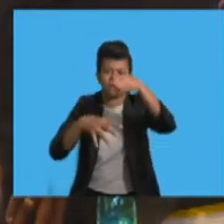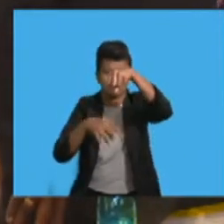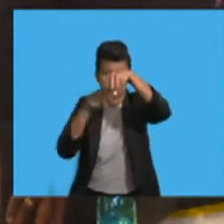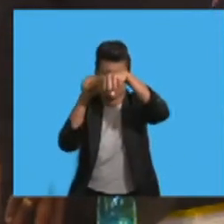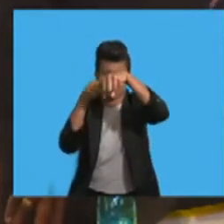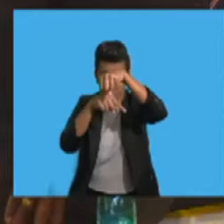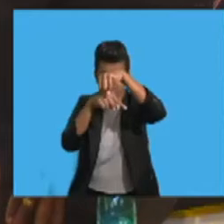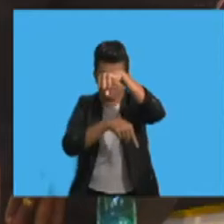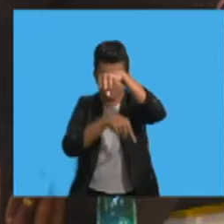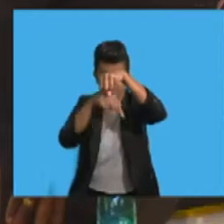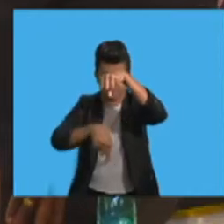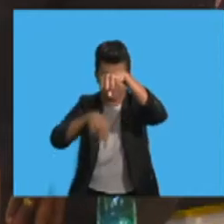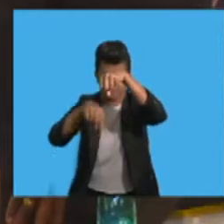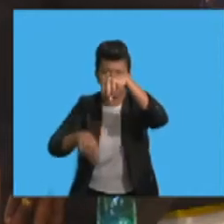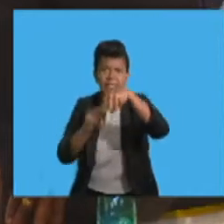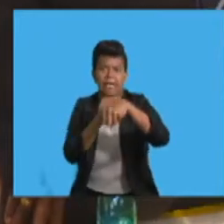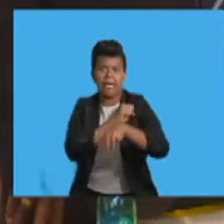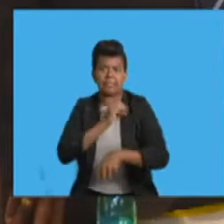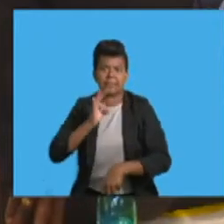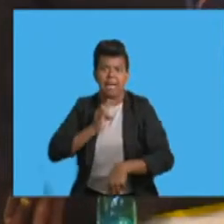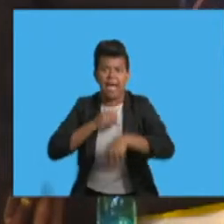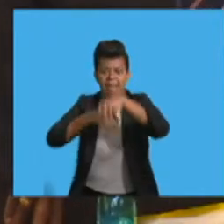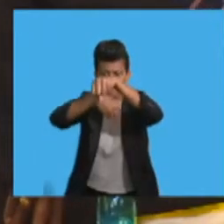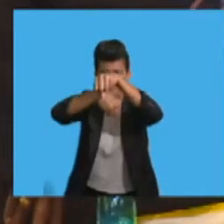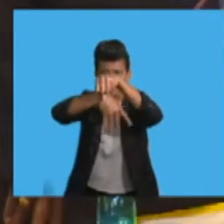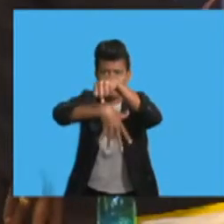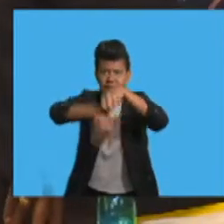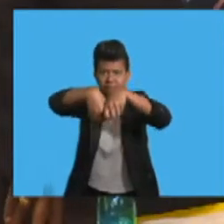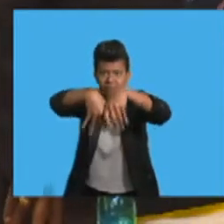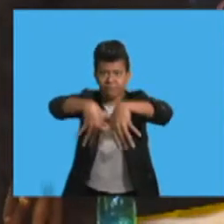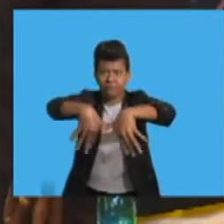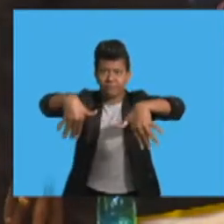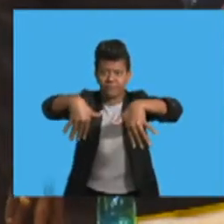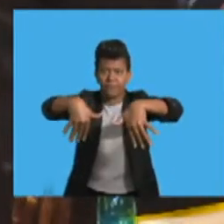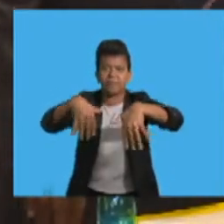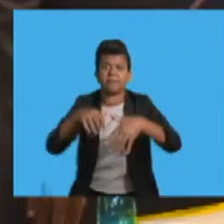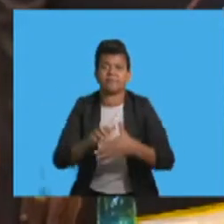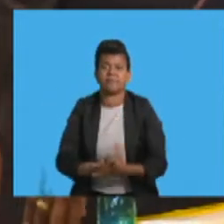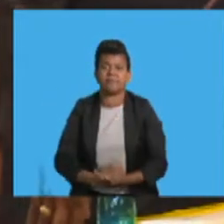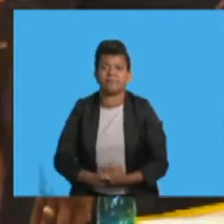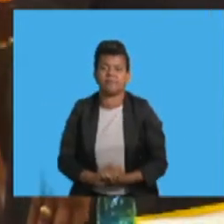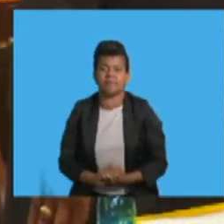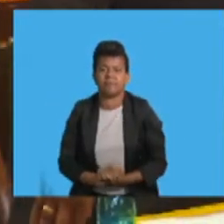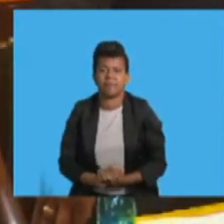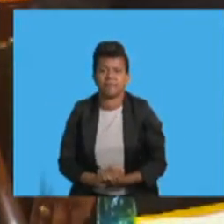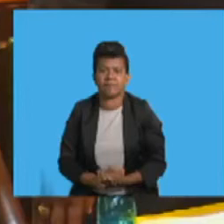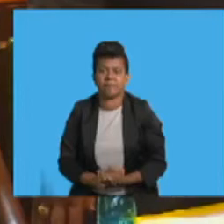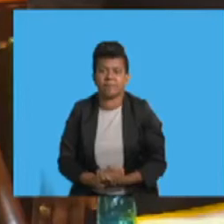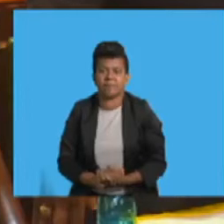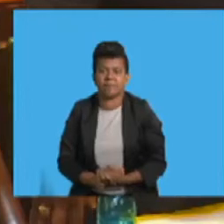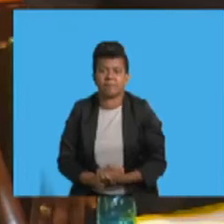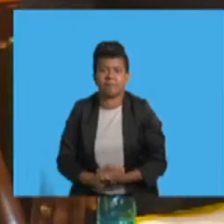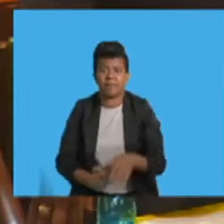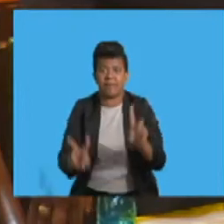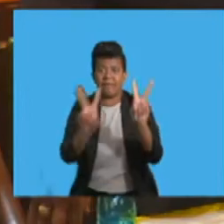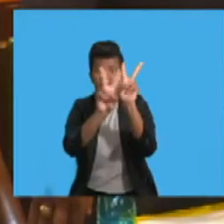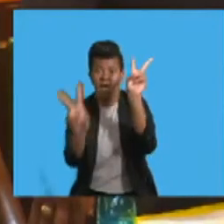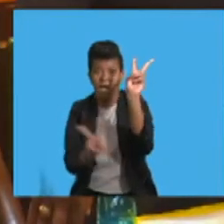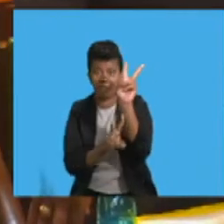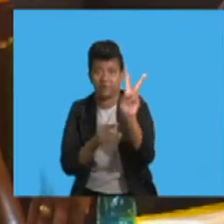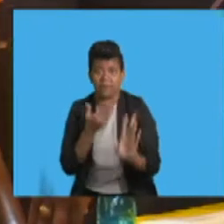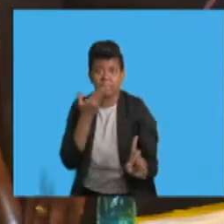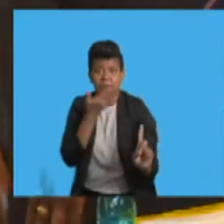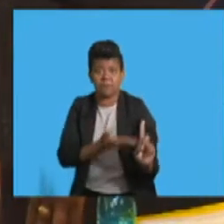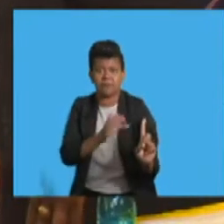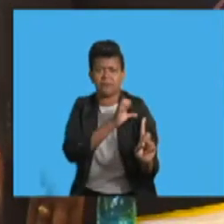ranks, zero tolerance on brutality. And the Assistant Commissioner, Itendra Nair, has made